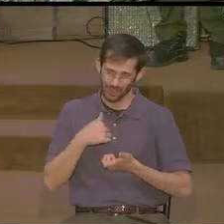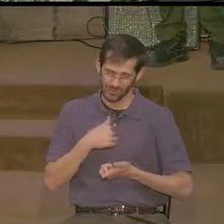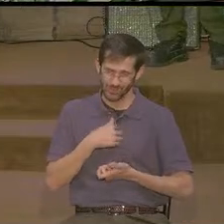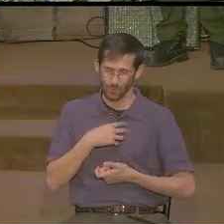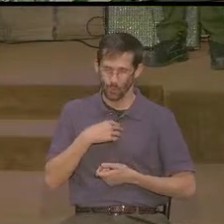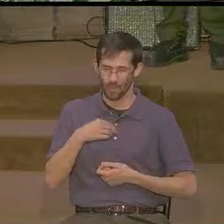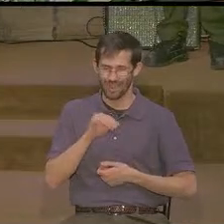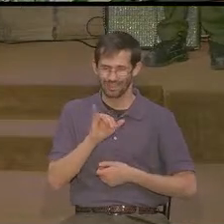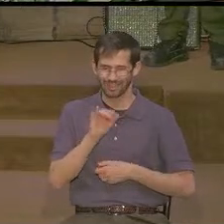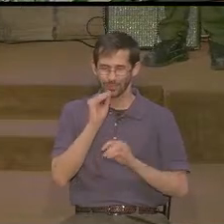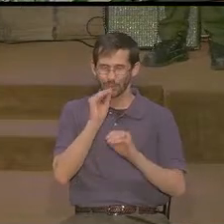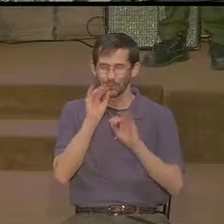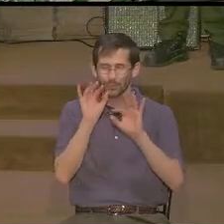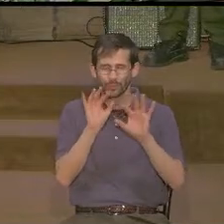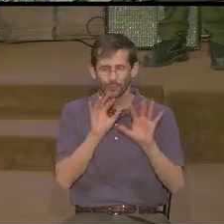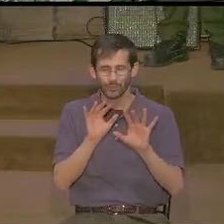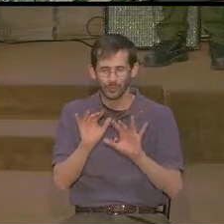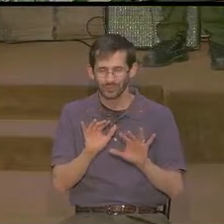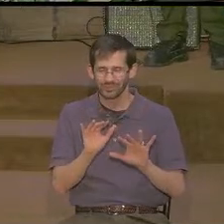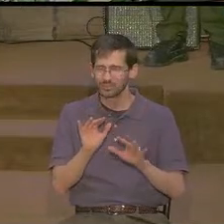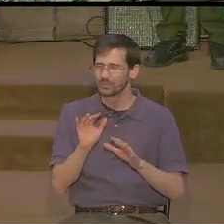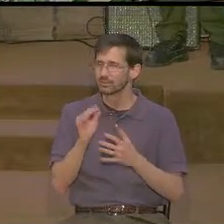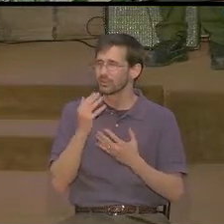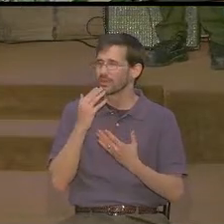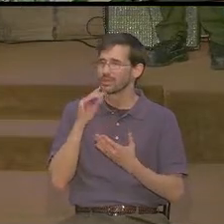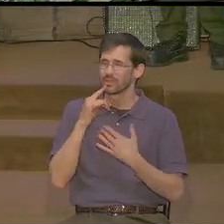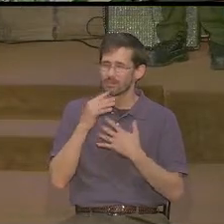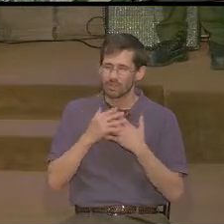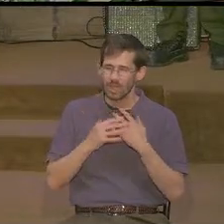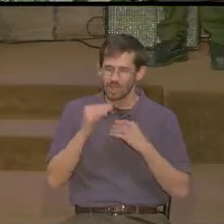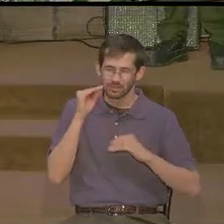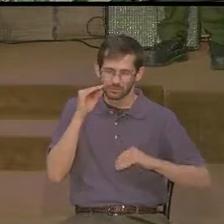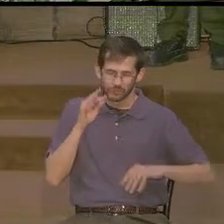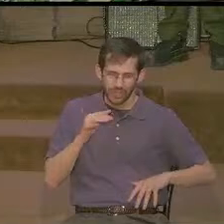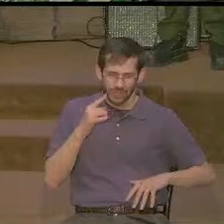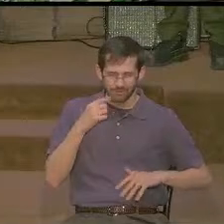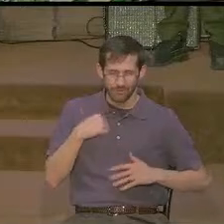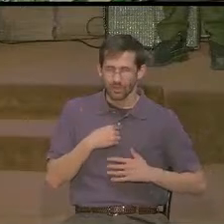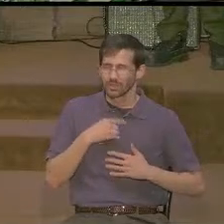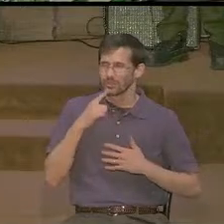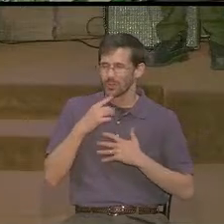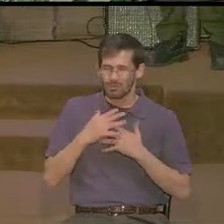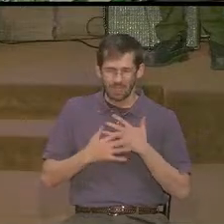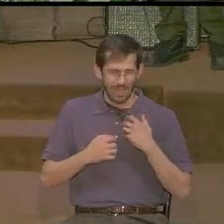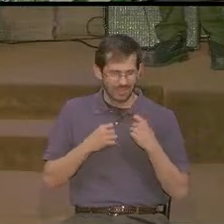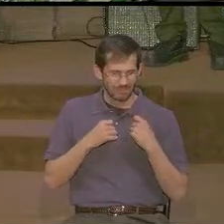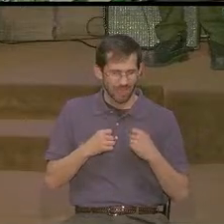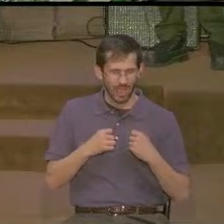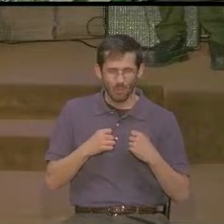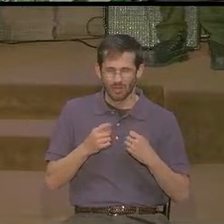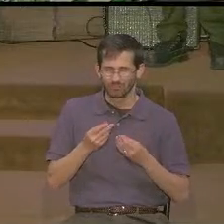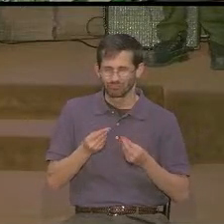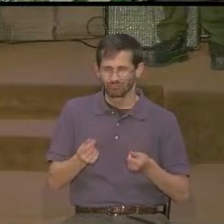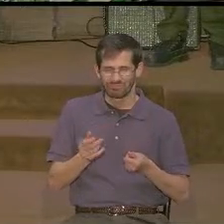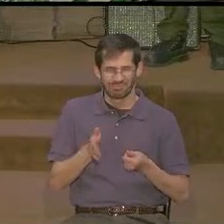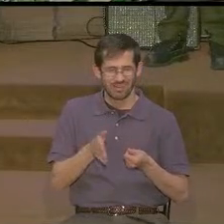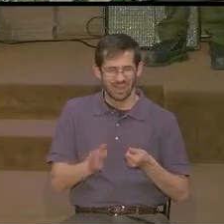us. This blood, your blood, will never lose its power. We thank you for that, Lord.